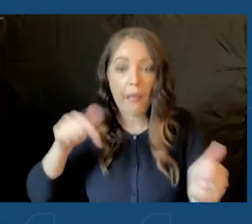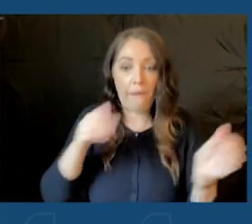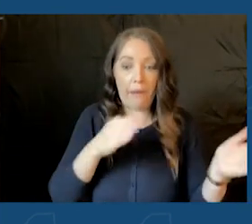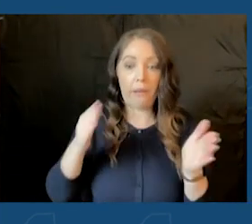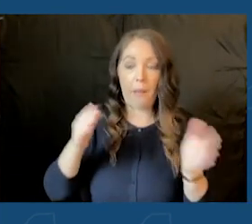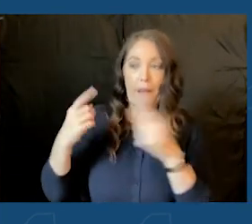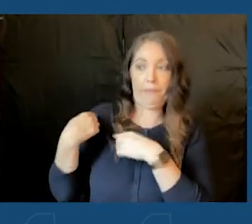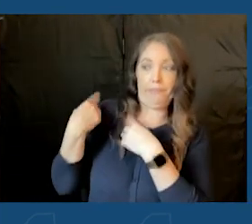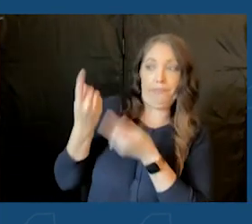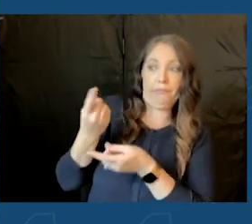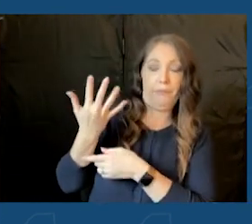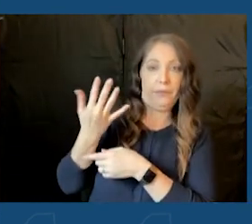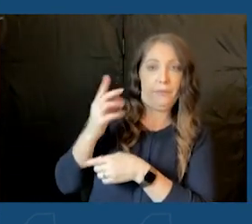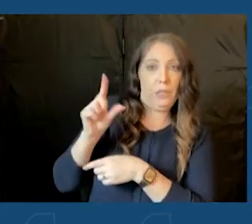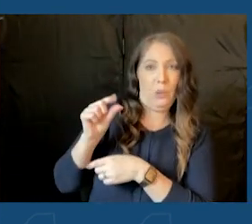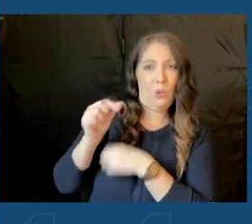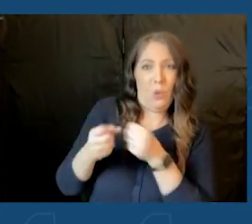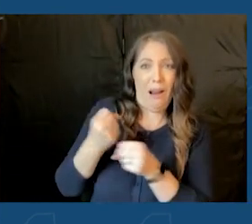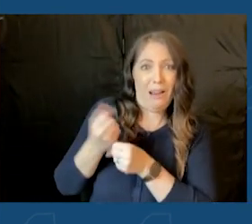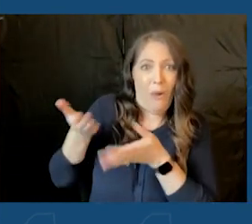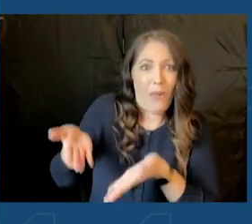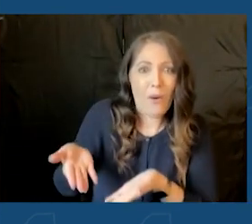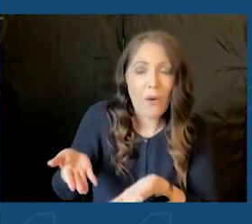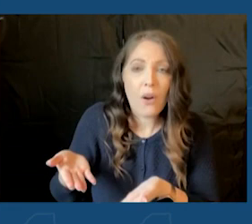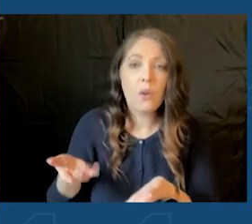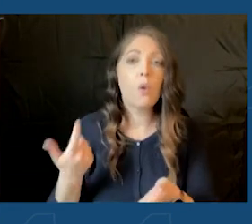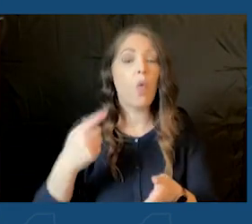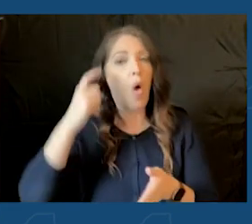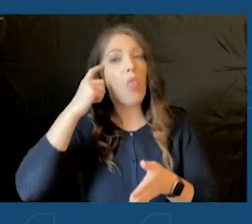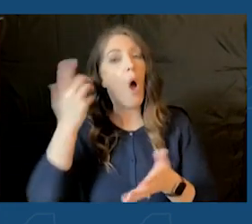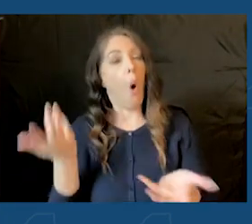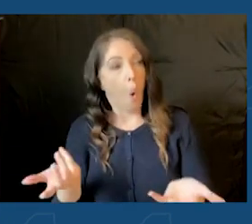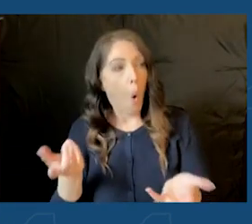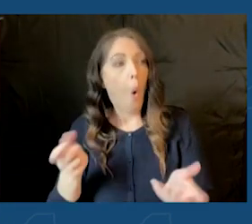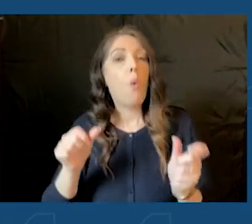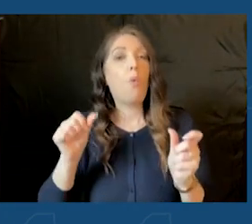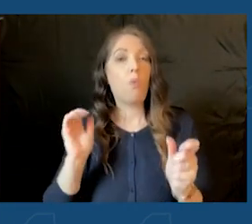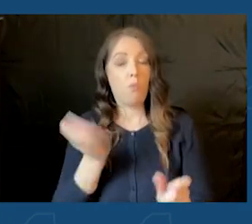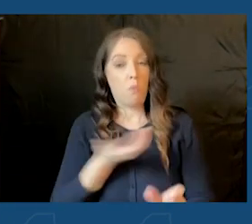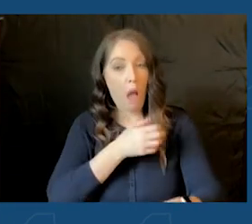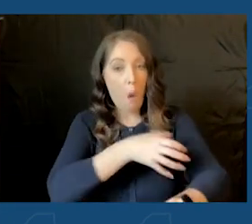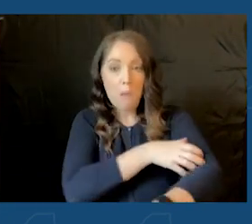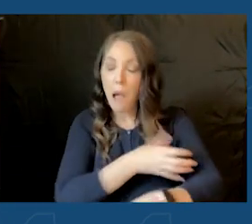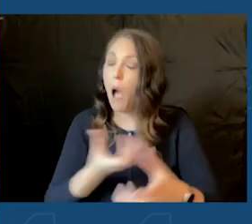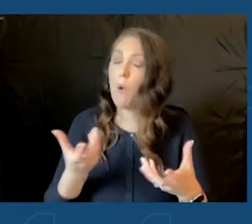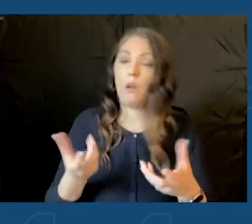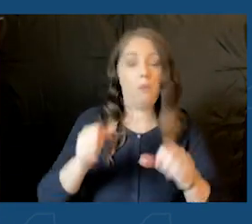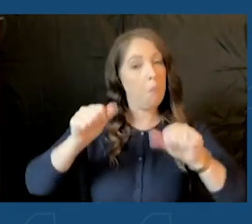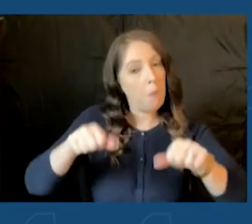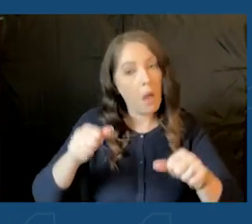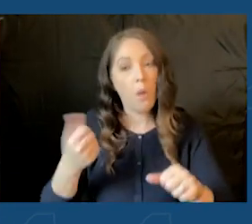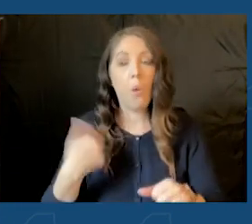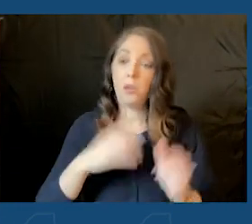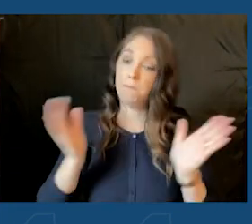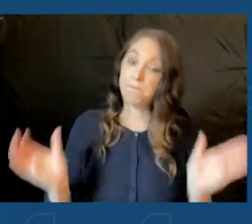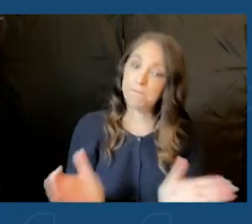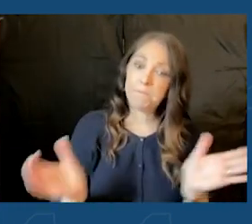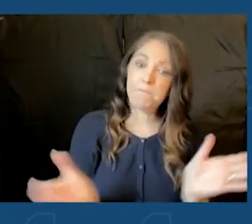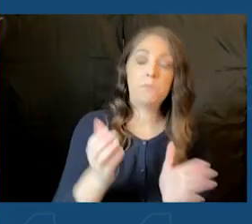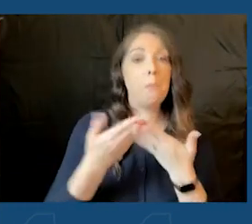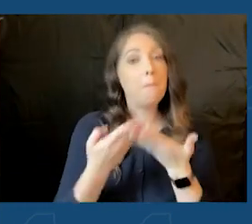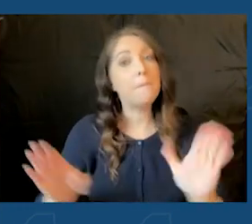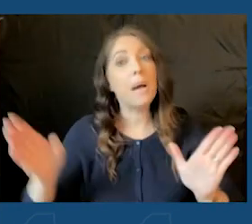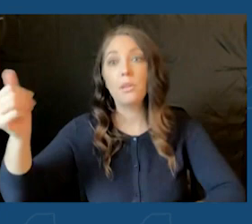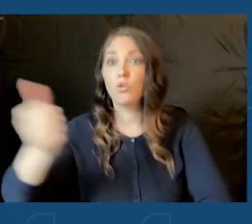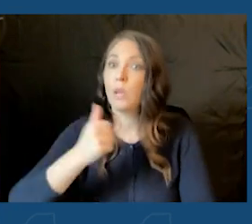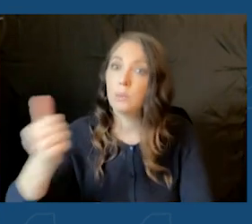years perhaps. And the thought is that we would do everything we can in our power to encourage people to take public transportation and get